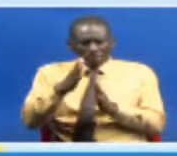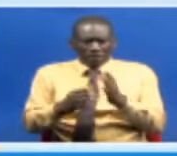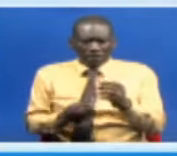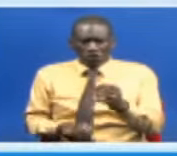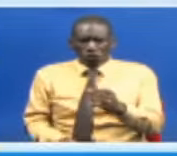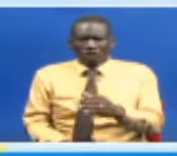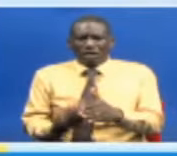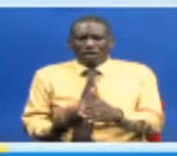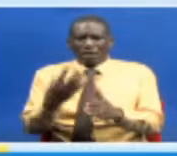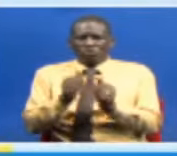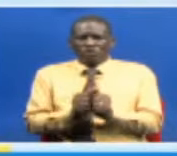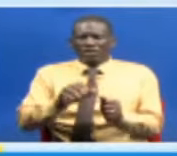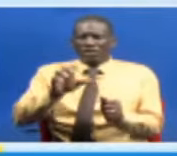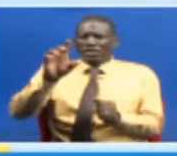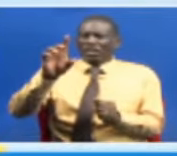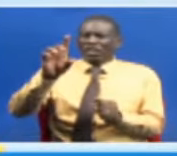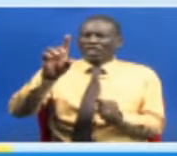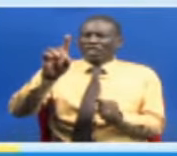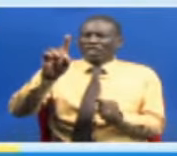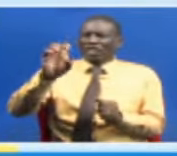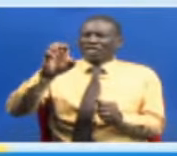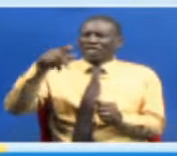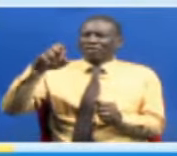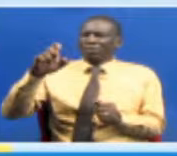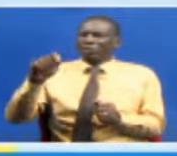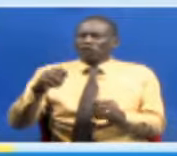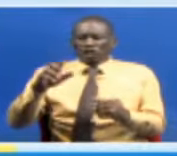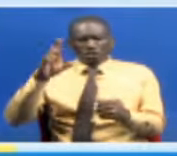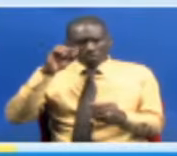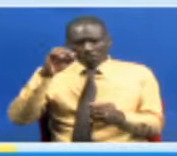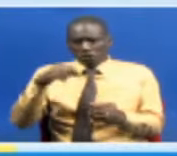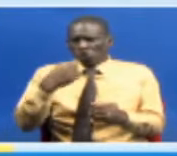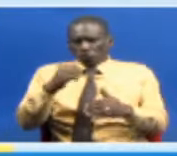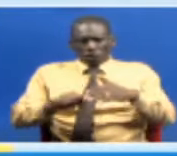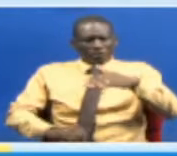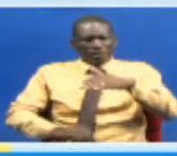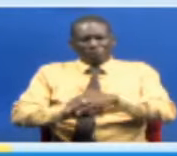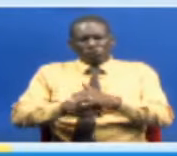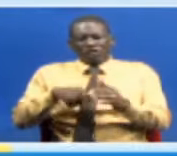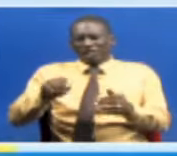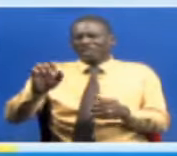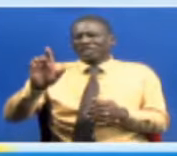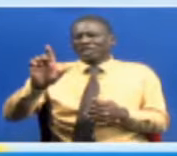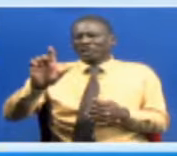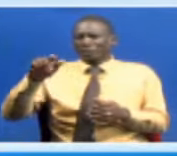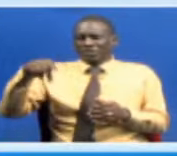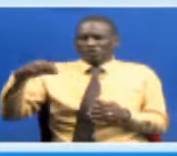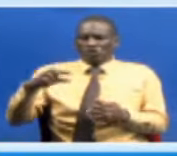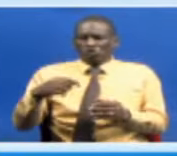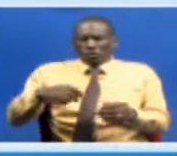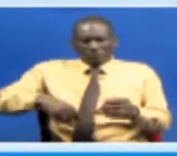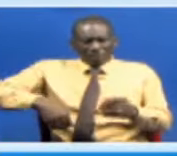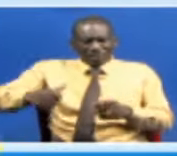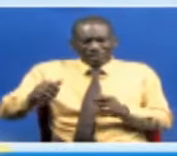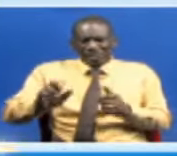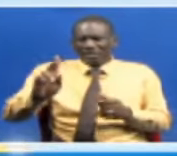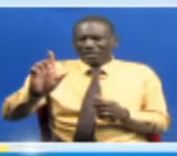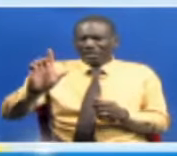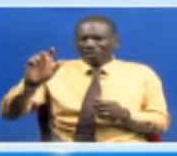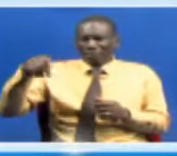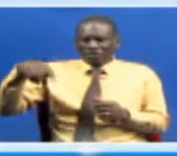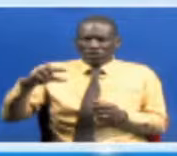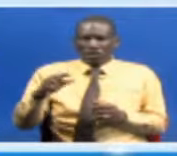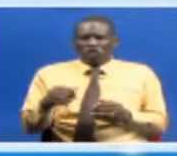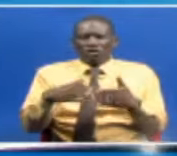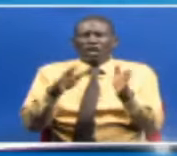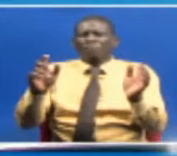a depot in Mombasa. Who are going to be the bulk suppliers of this LPG? Have you already identified? Will it be an open tender? How will